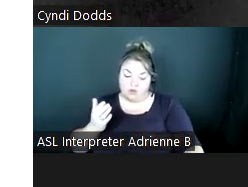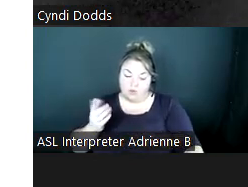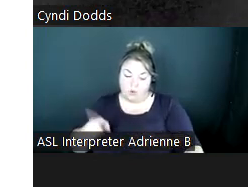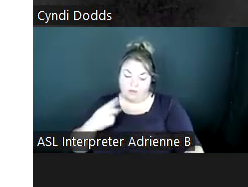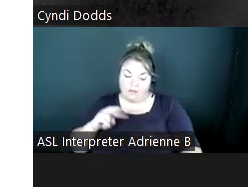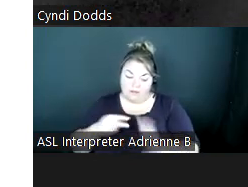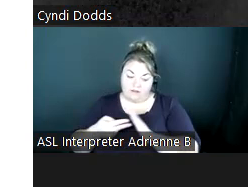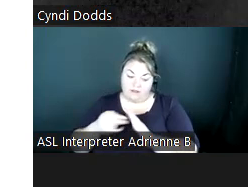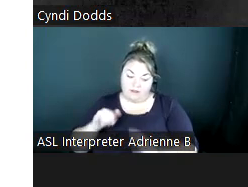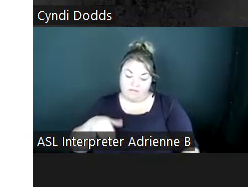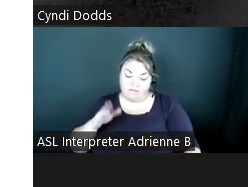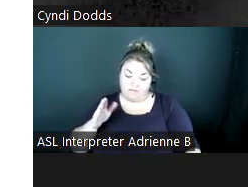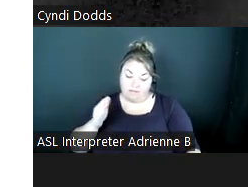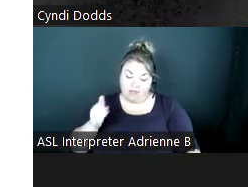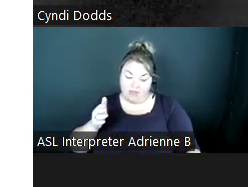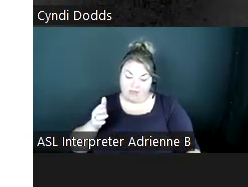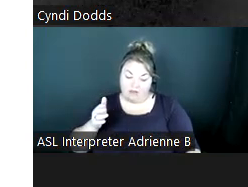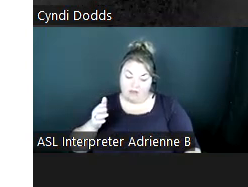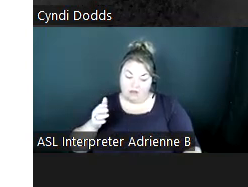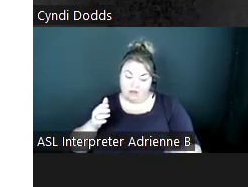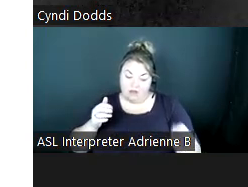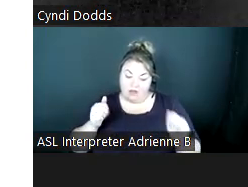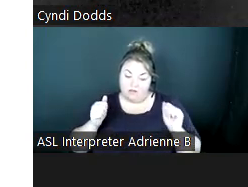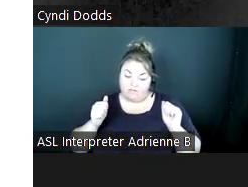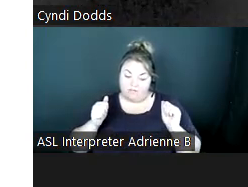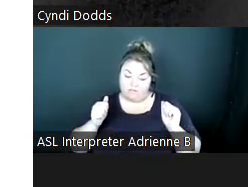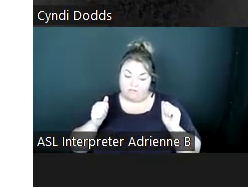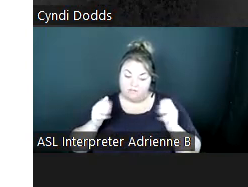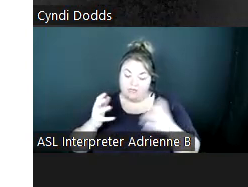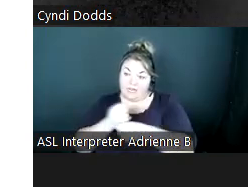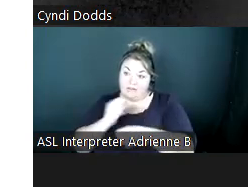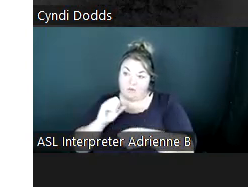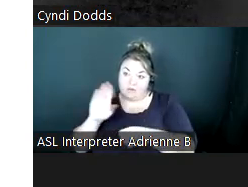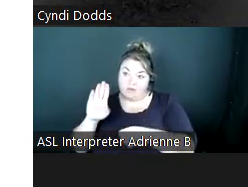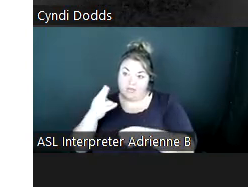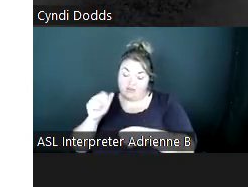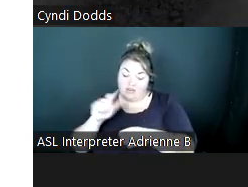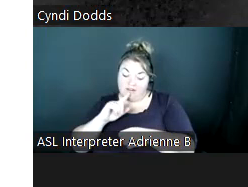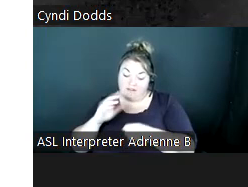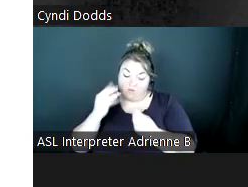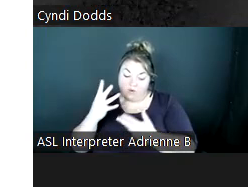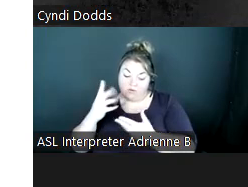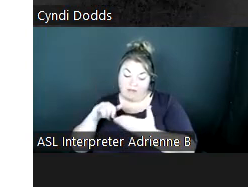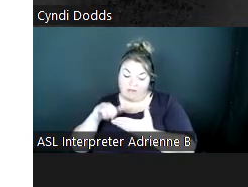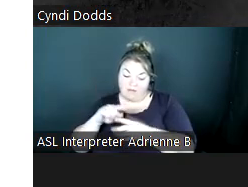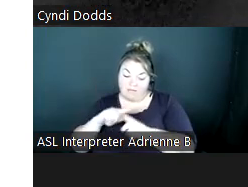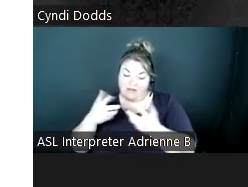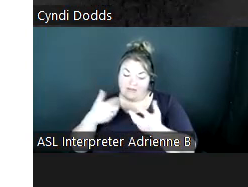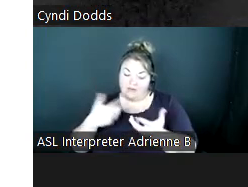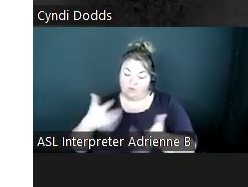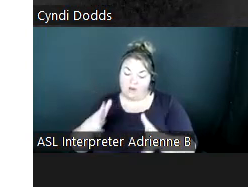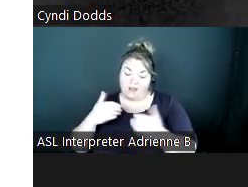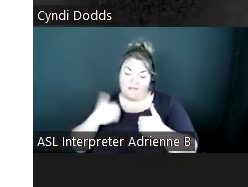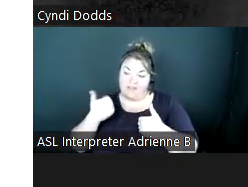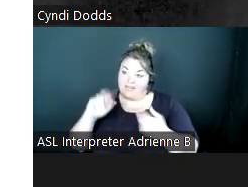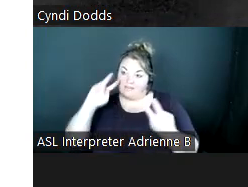so that the BHA can be informed about that. But I just didn't want to have any misunderstanding in